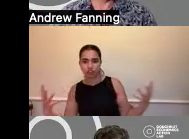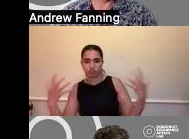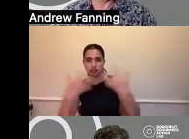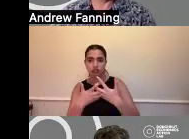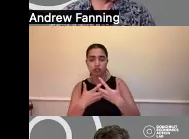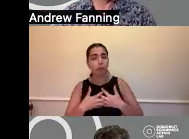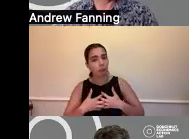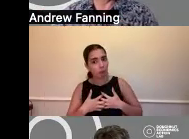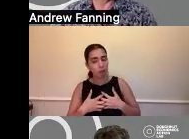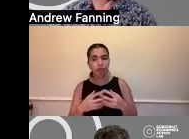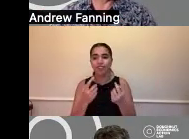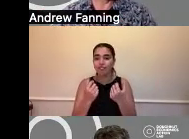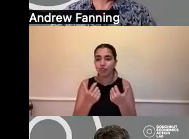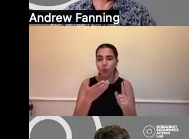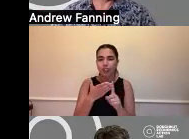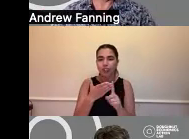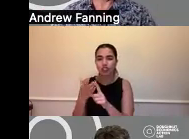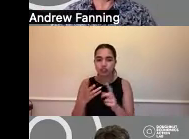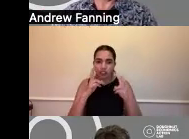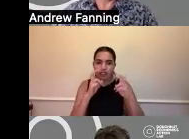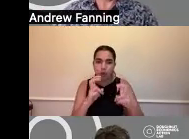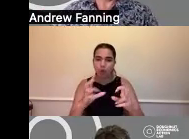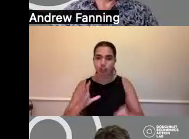few initiatives already that are exploring that.